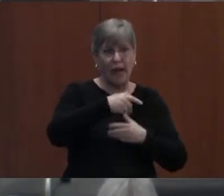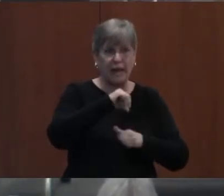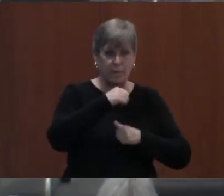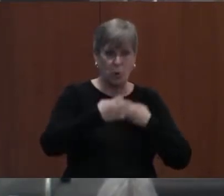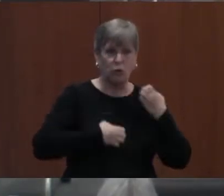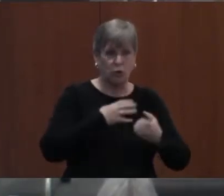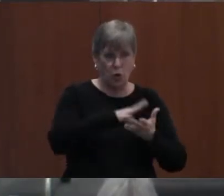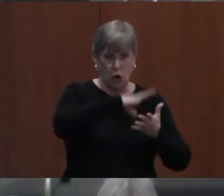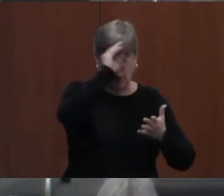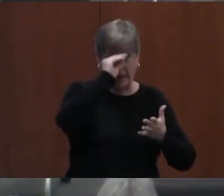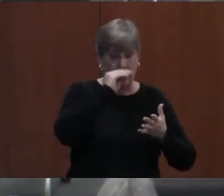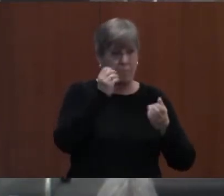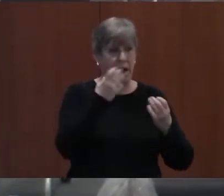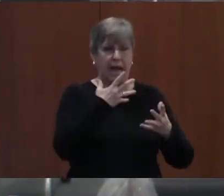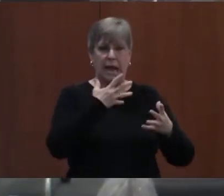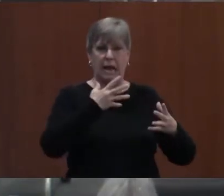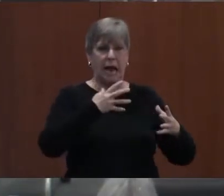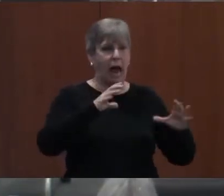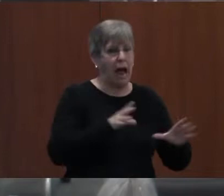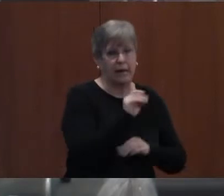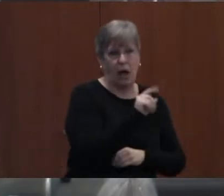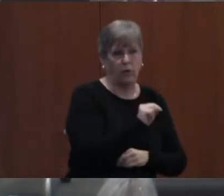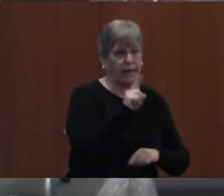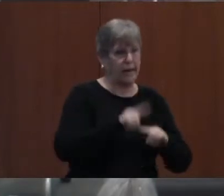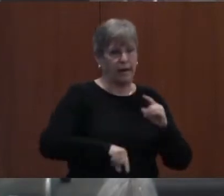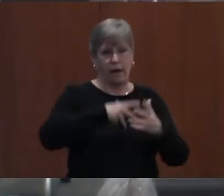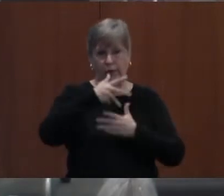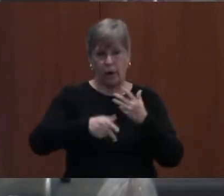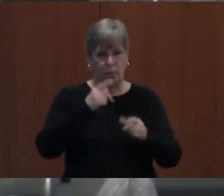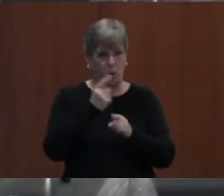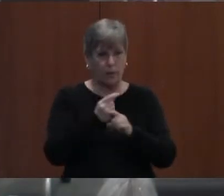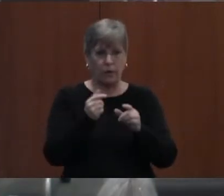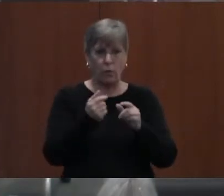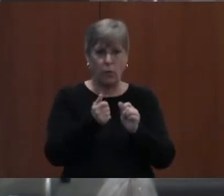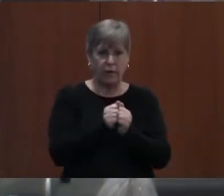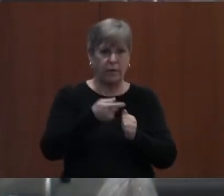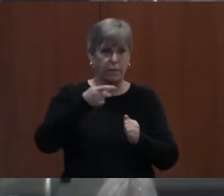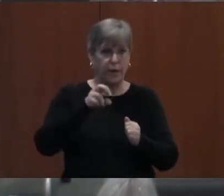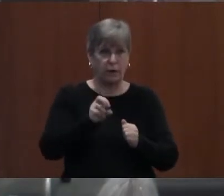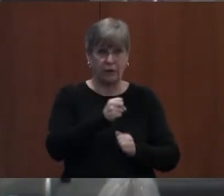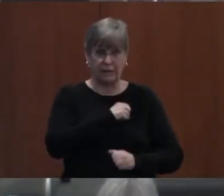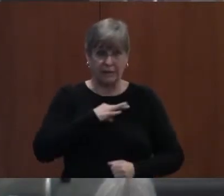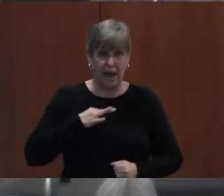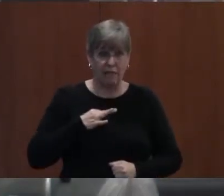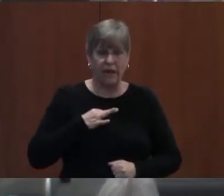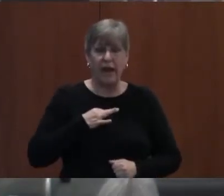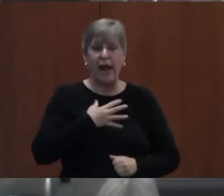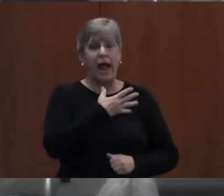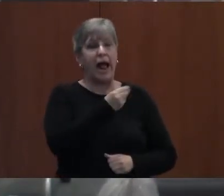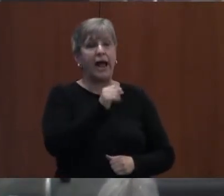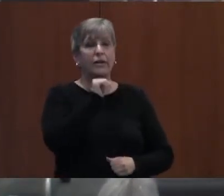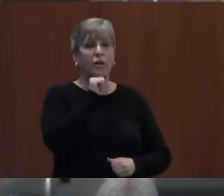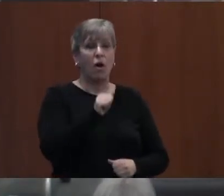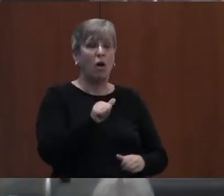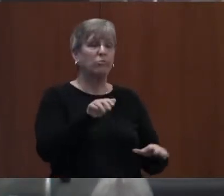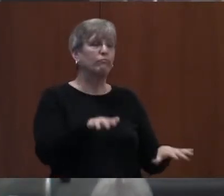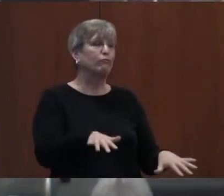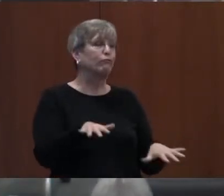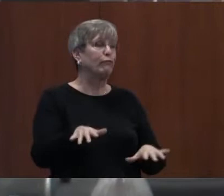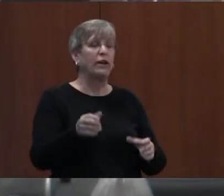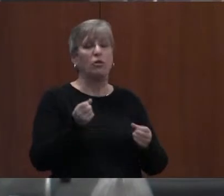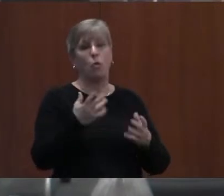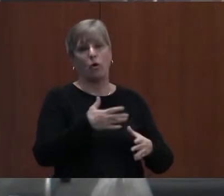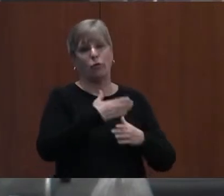out, cannot interact appropriately with peers and even staff, and are apathetic and unmotivated to complete